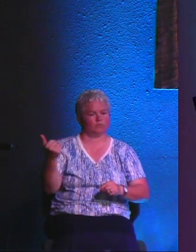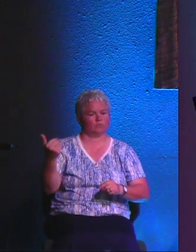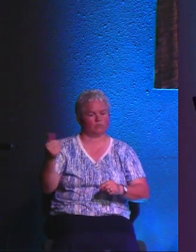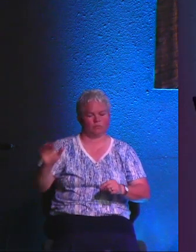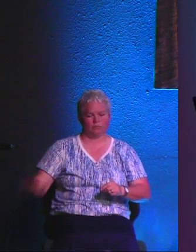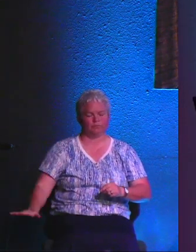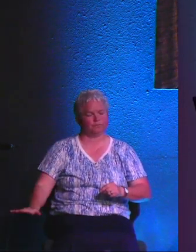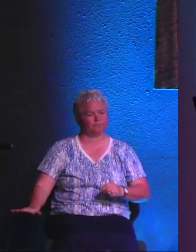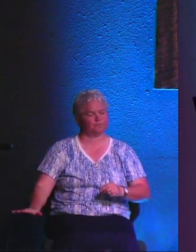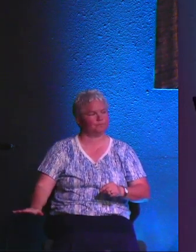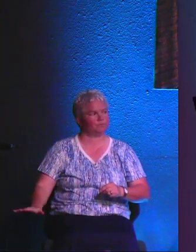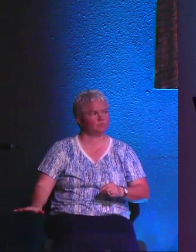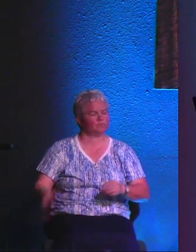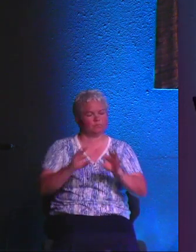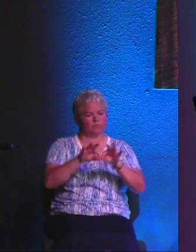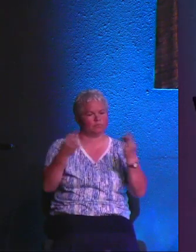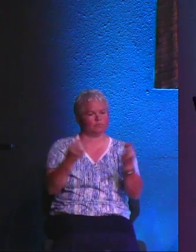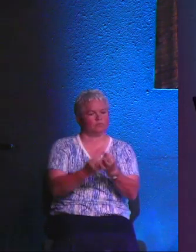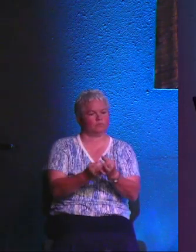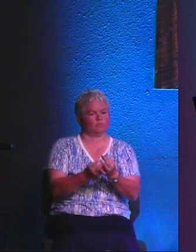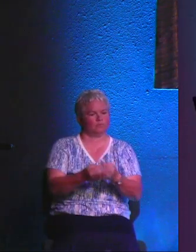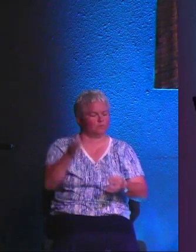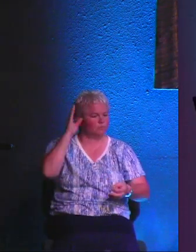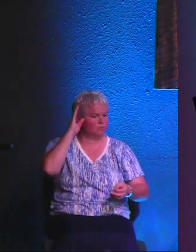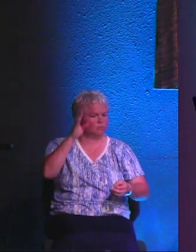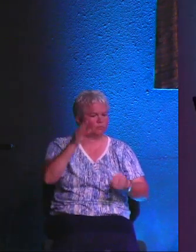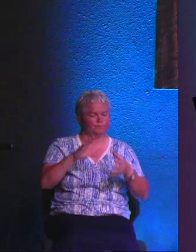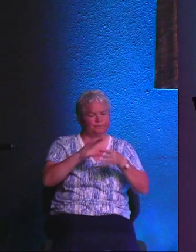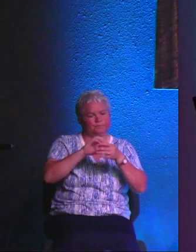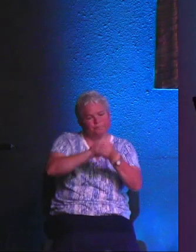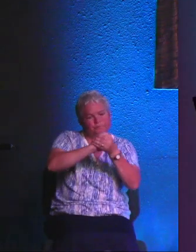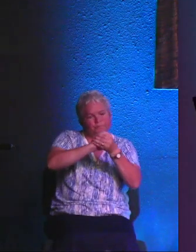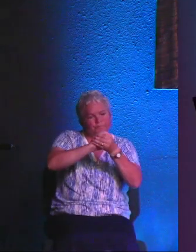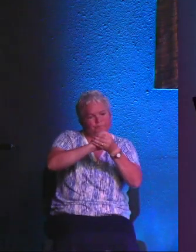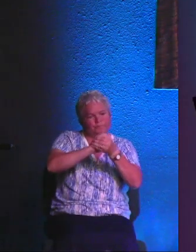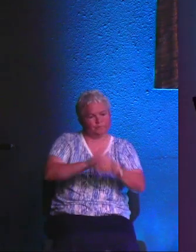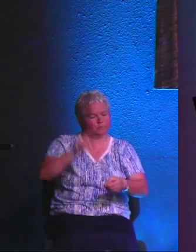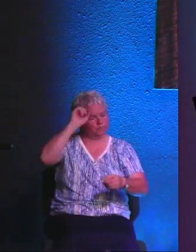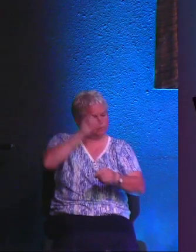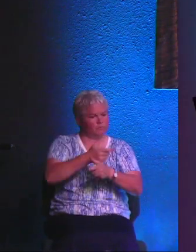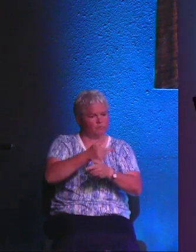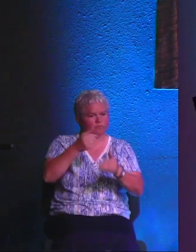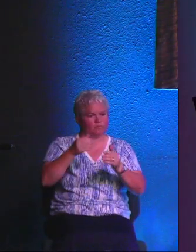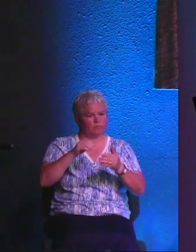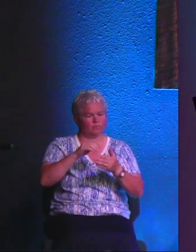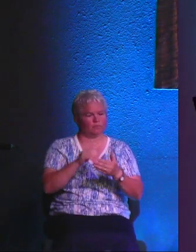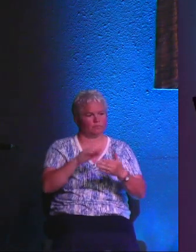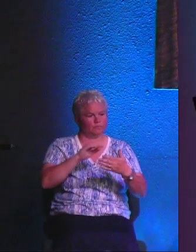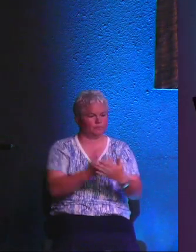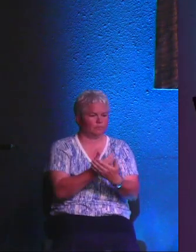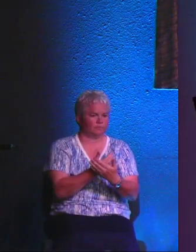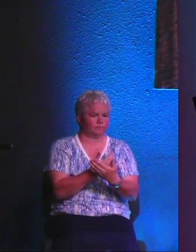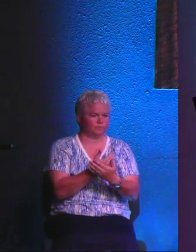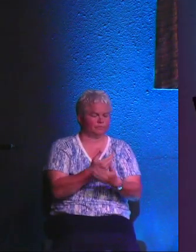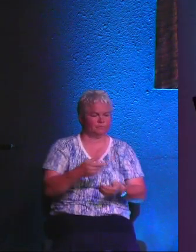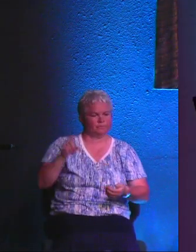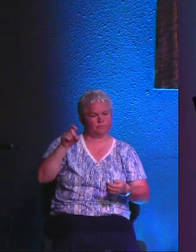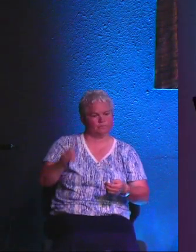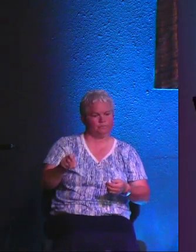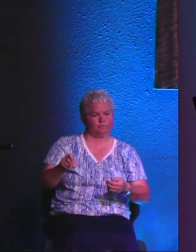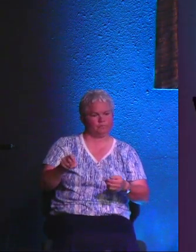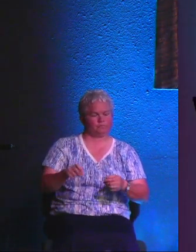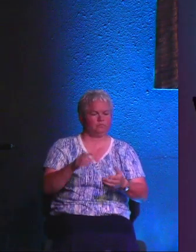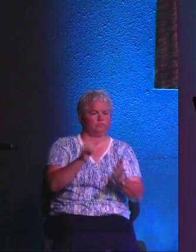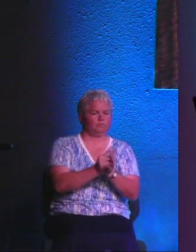15 years younger. My family was always close-knit, but when my brothers were born and had special needs,